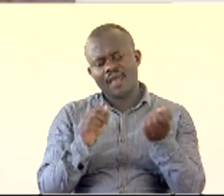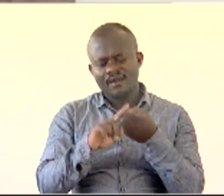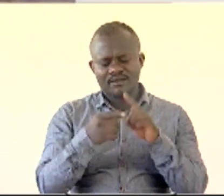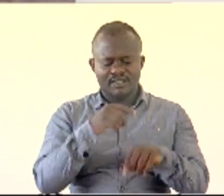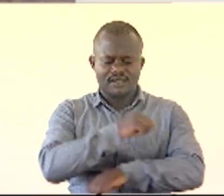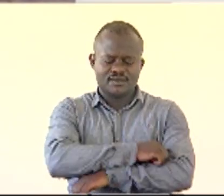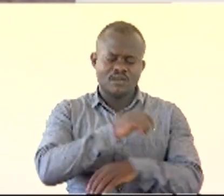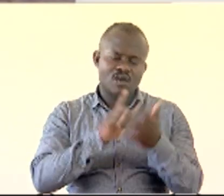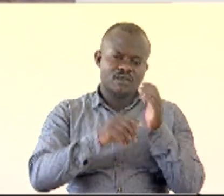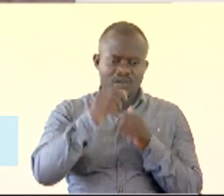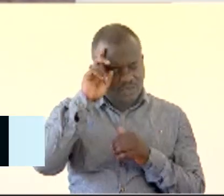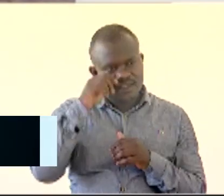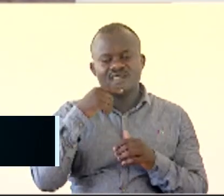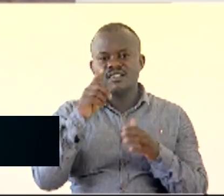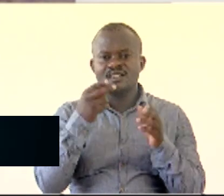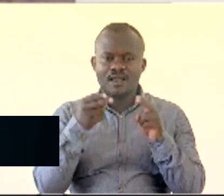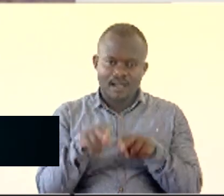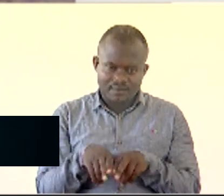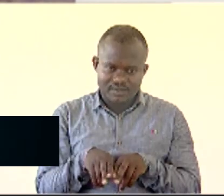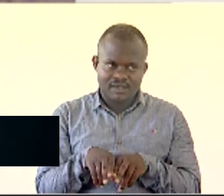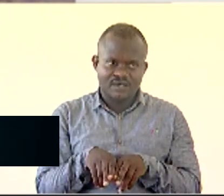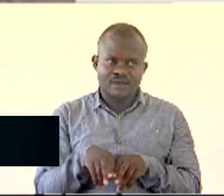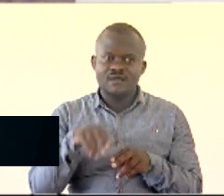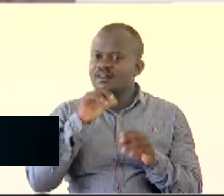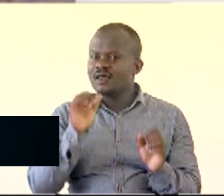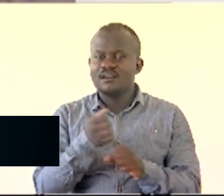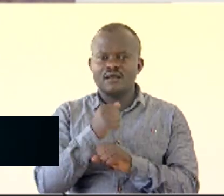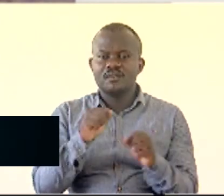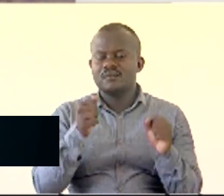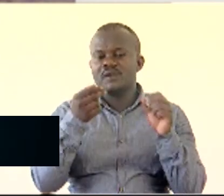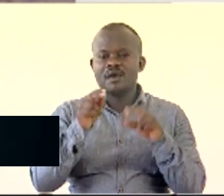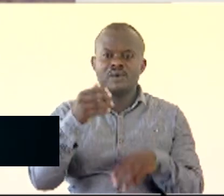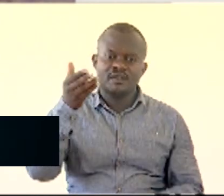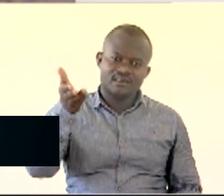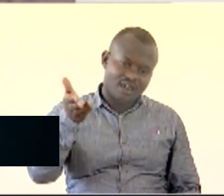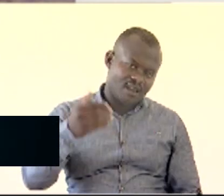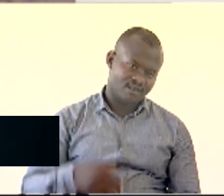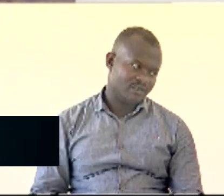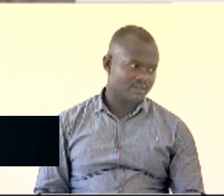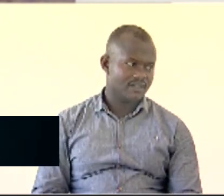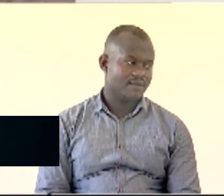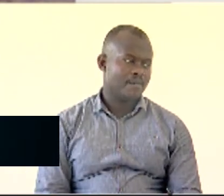what do you think is happening that shouldn't be happening there?